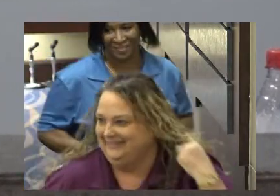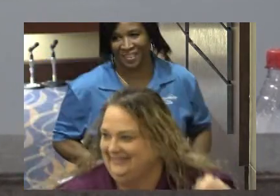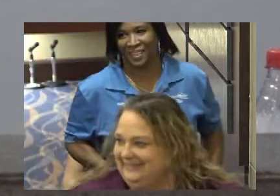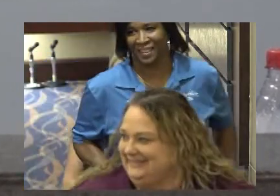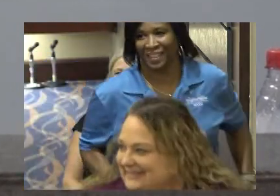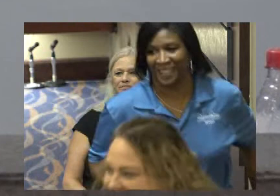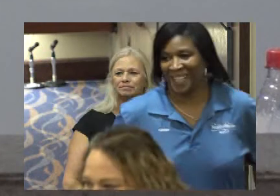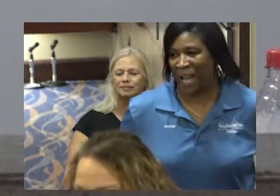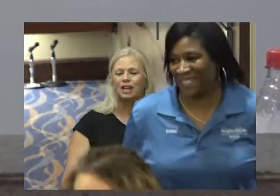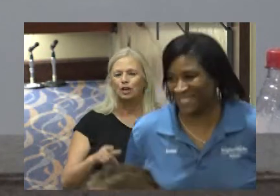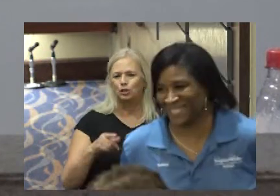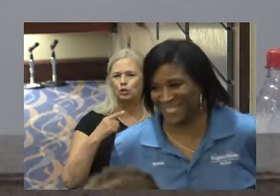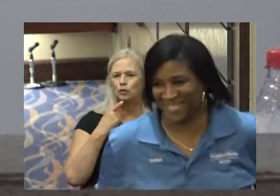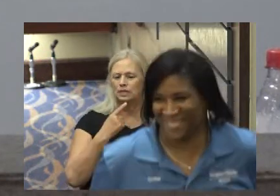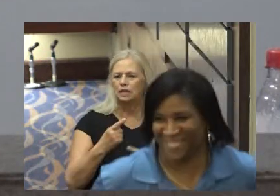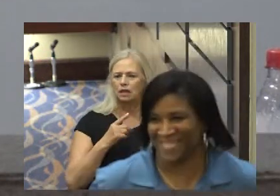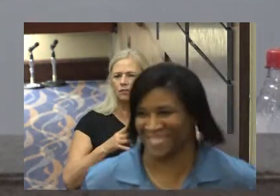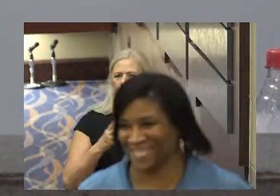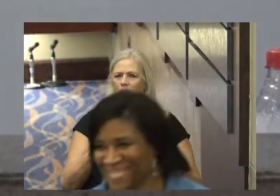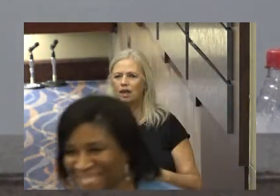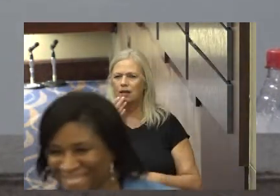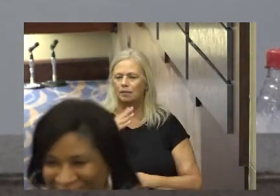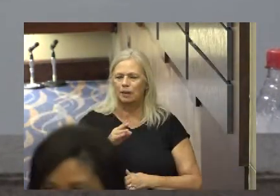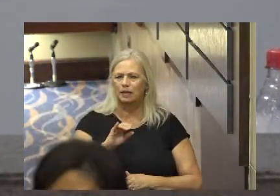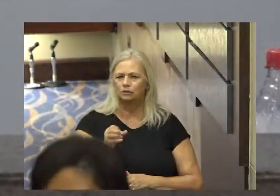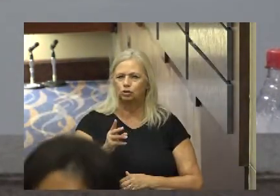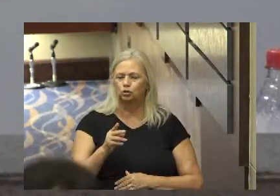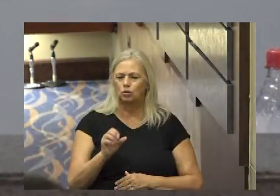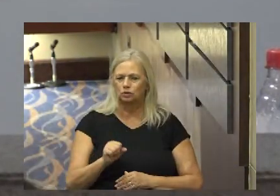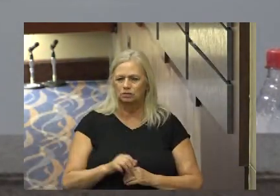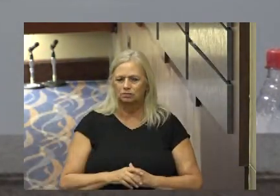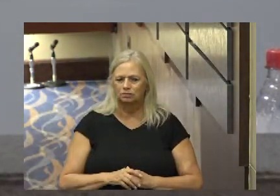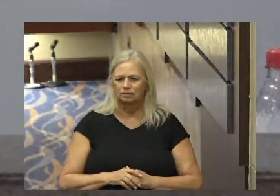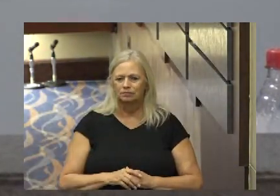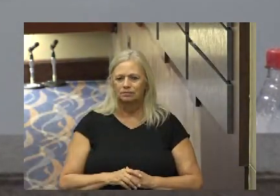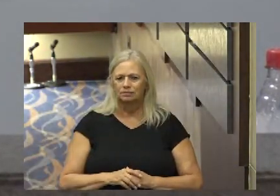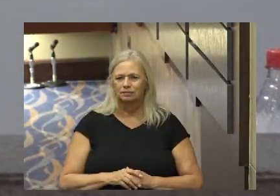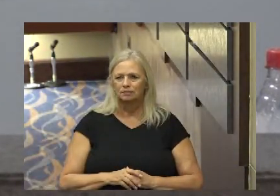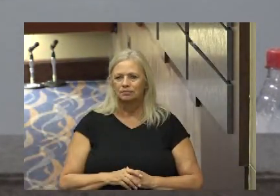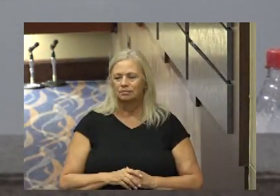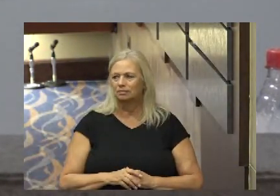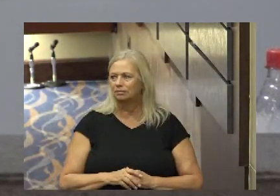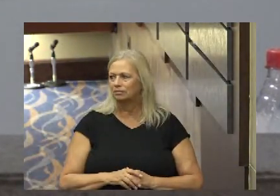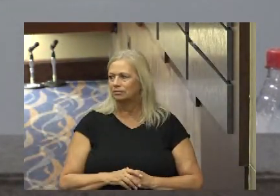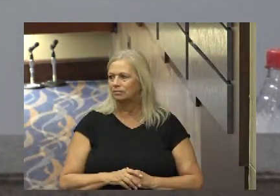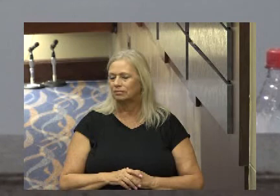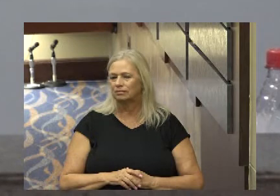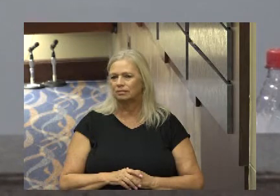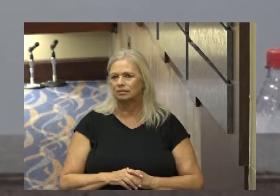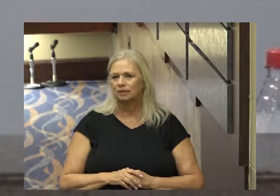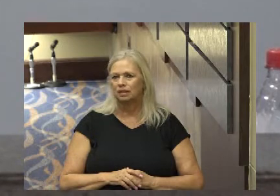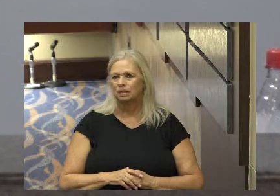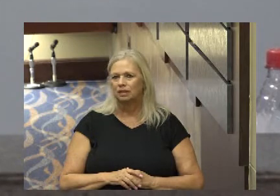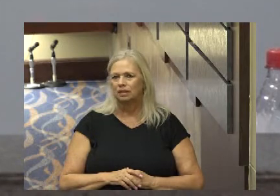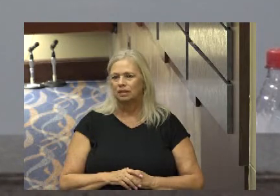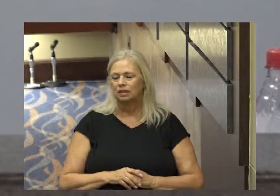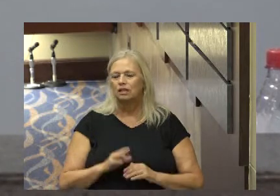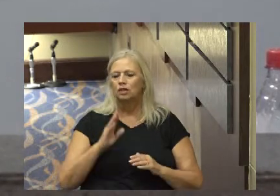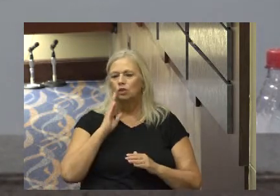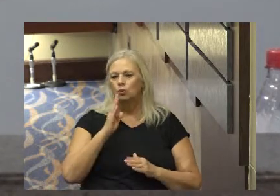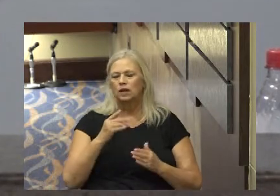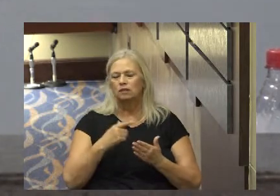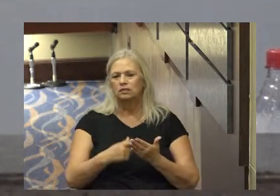jokes. Yeah, I know. Now, Amy Barlarley Highland, our Director of Public Works, is going to discuss